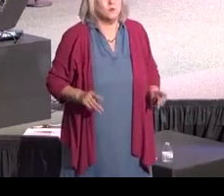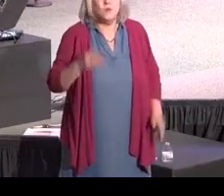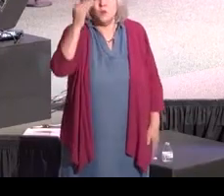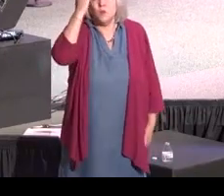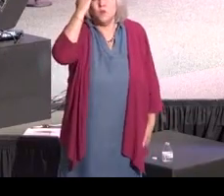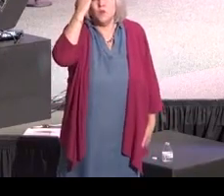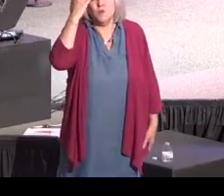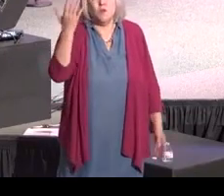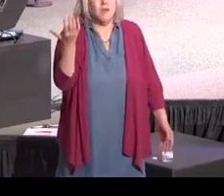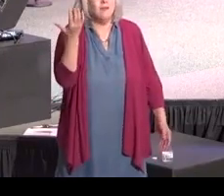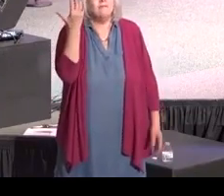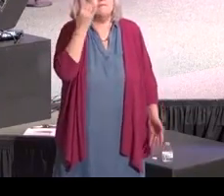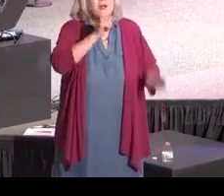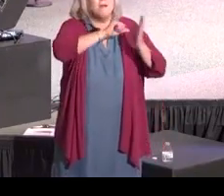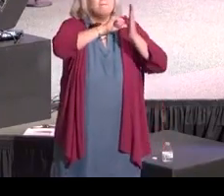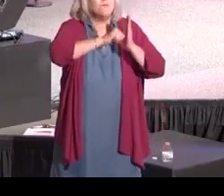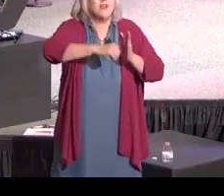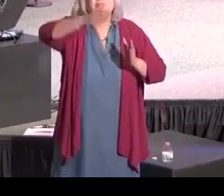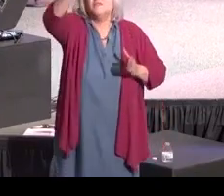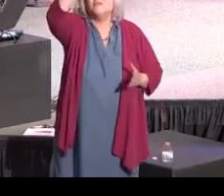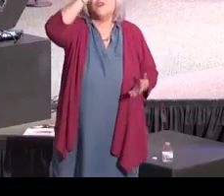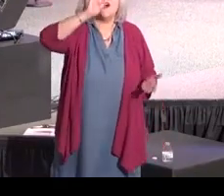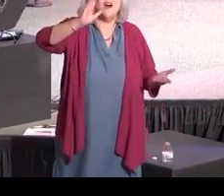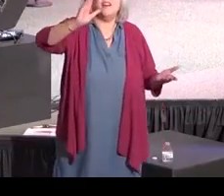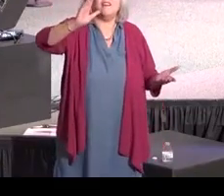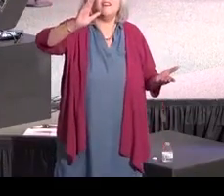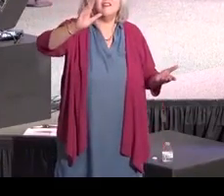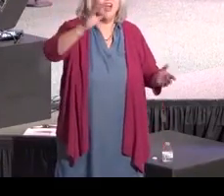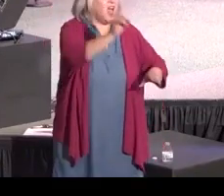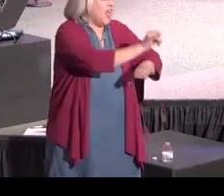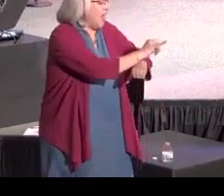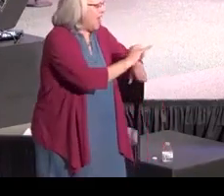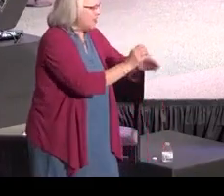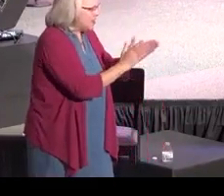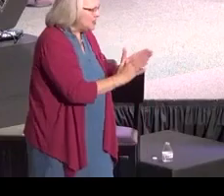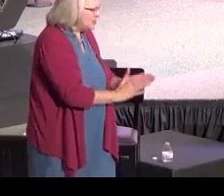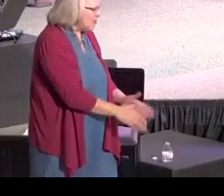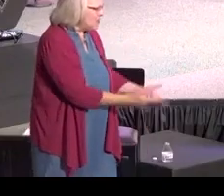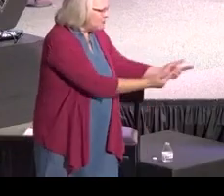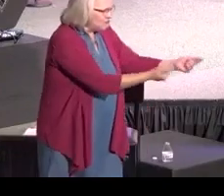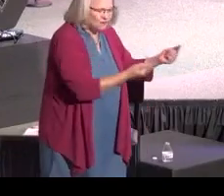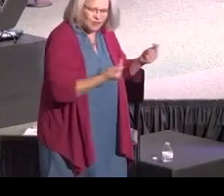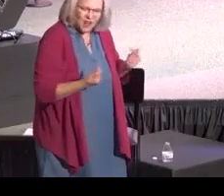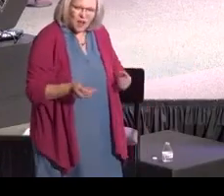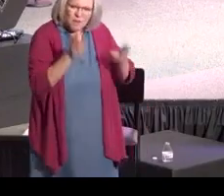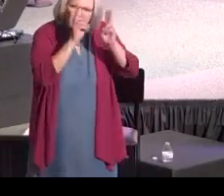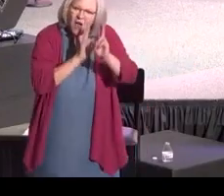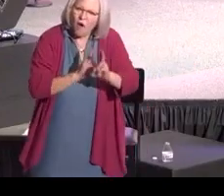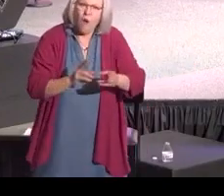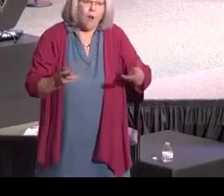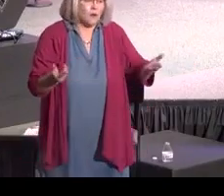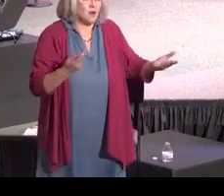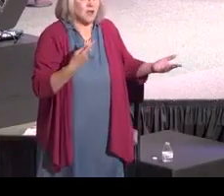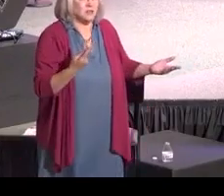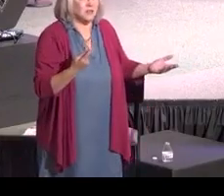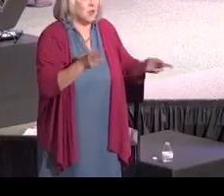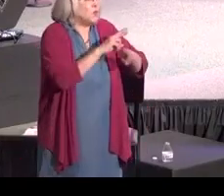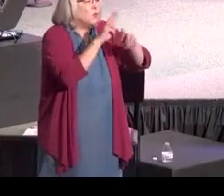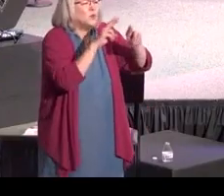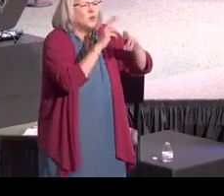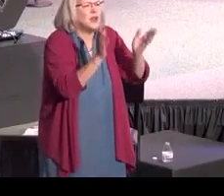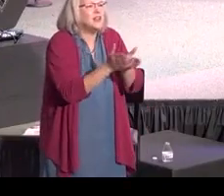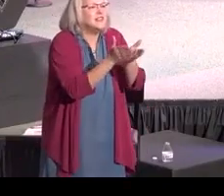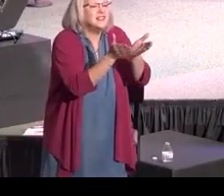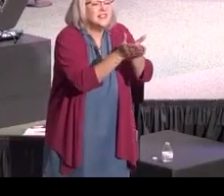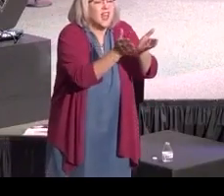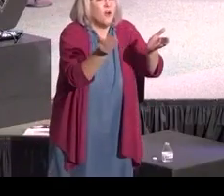came. And they honored us in many ways. And when we were ready to sail, they